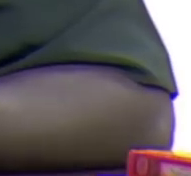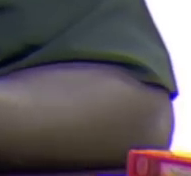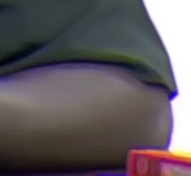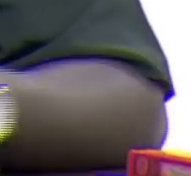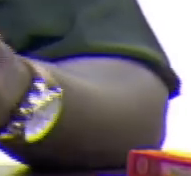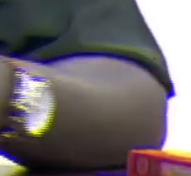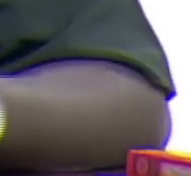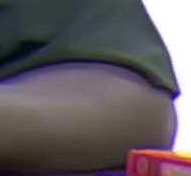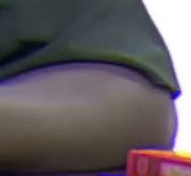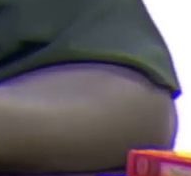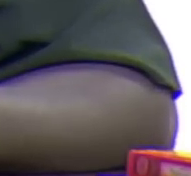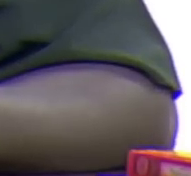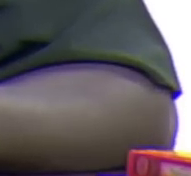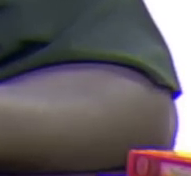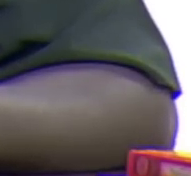like